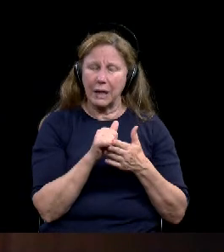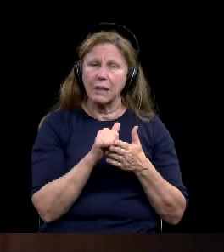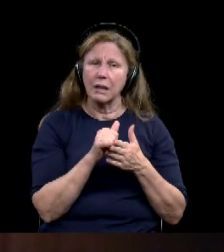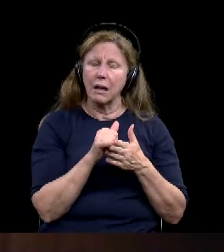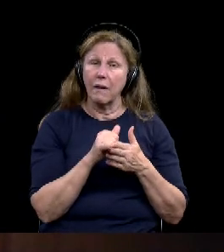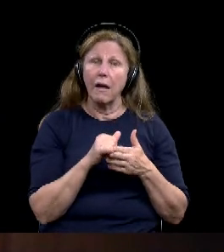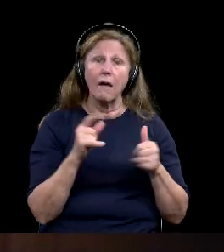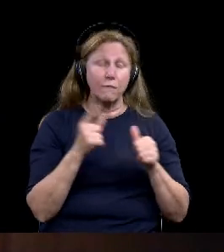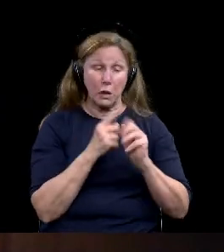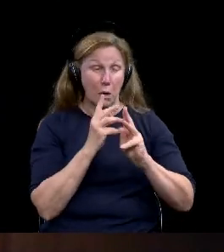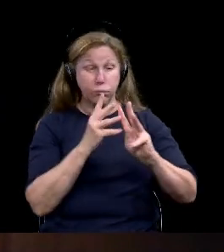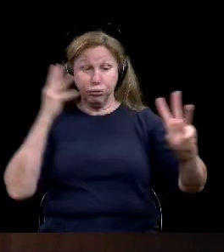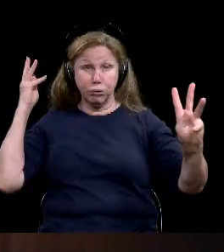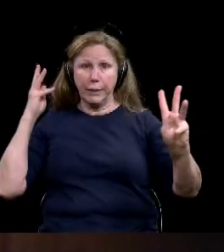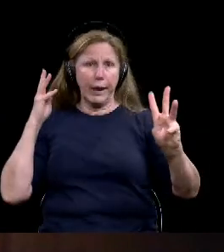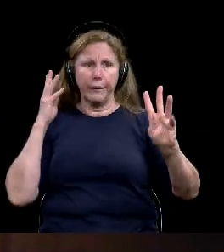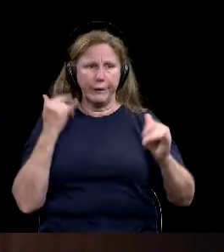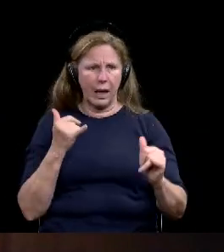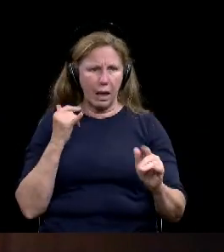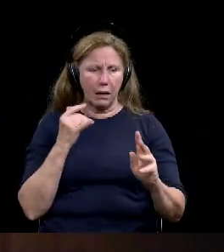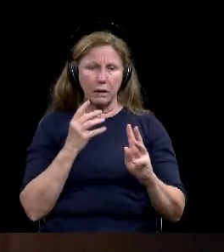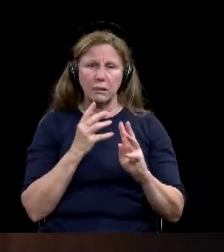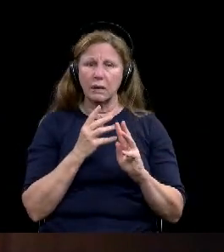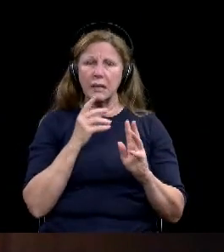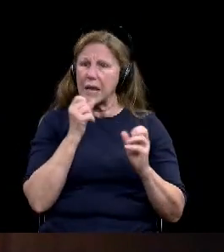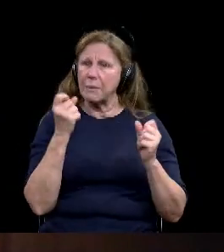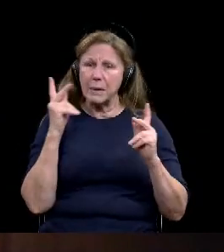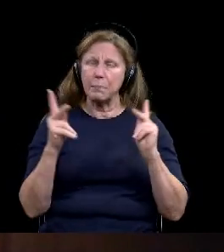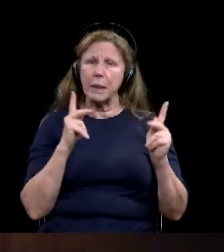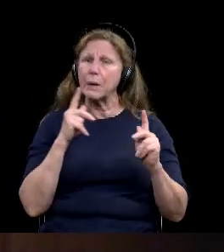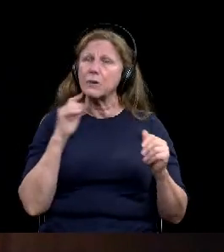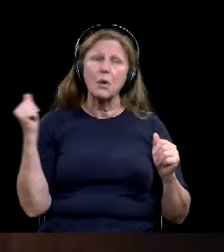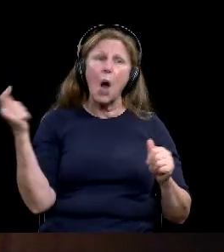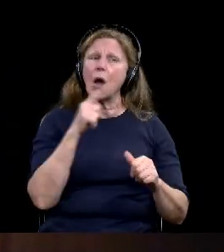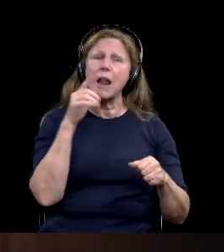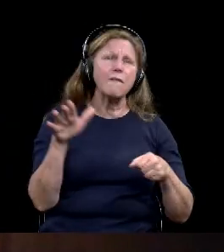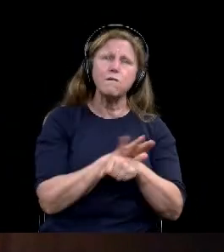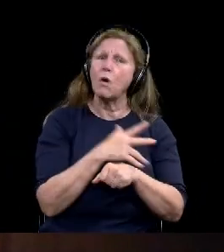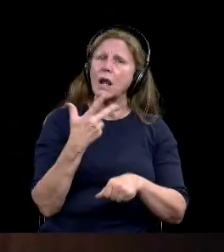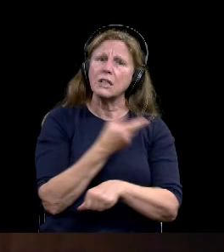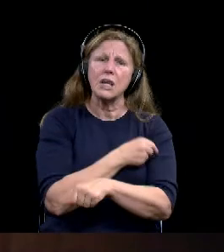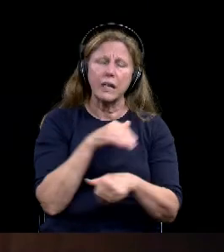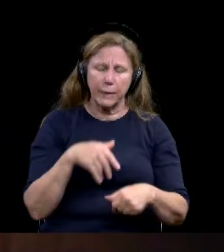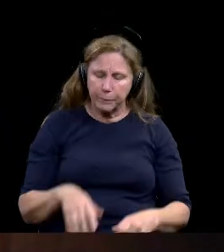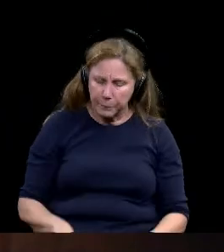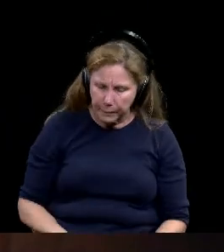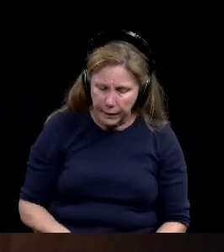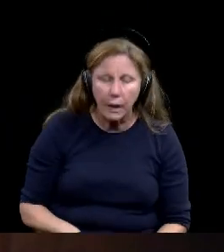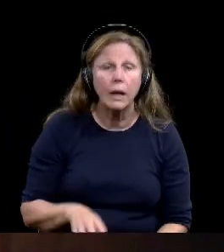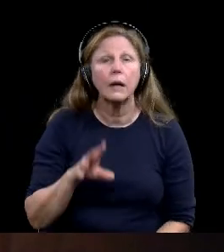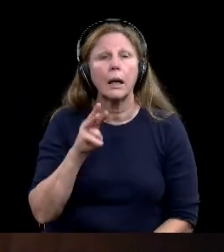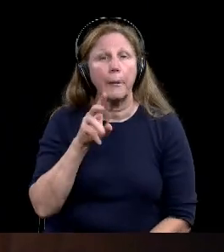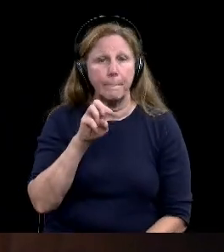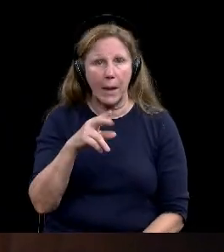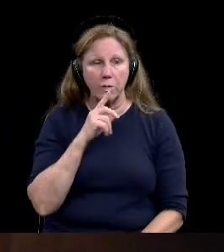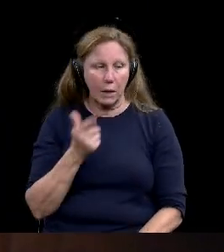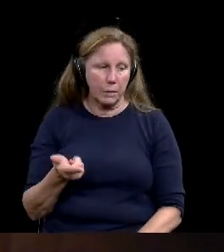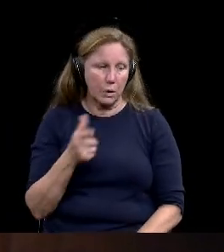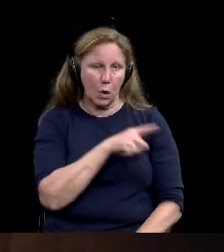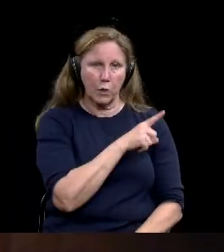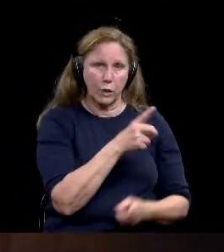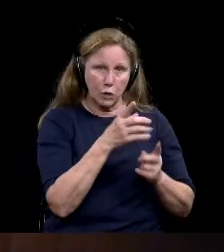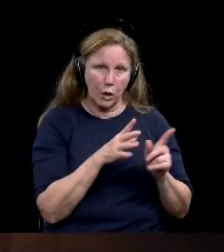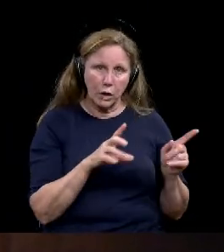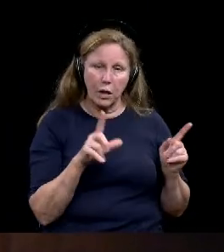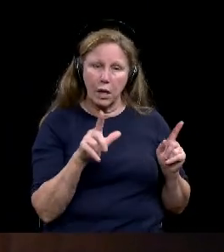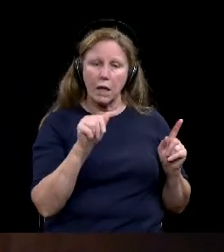to our health district director, LaShawna Mallory Horn, who, along with her team, is working around the clock to